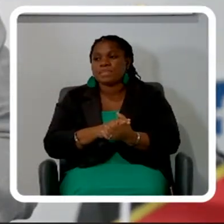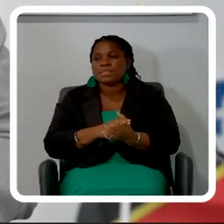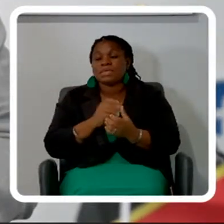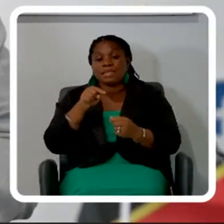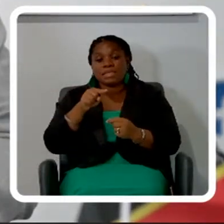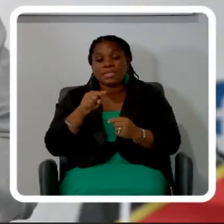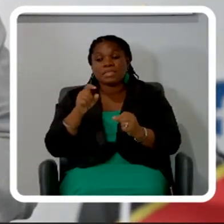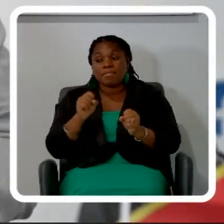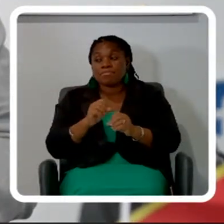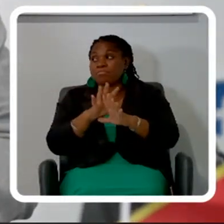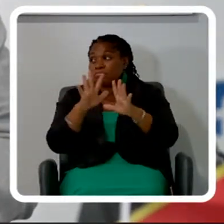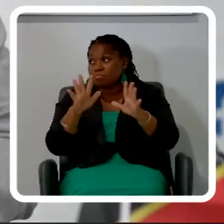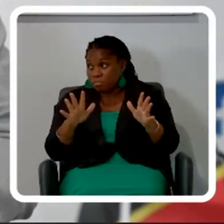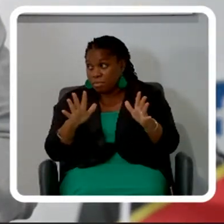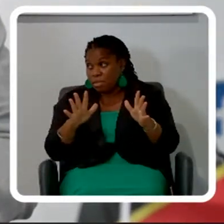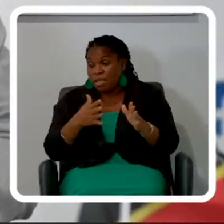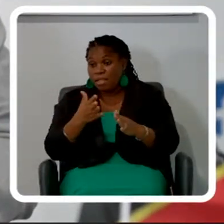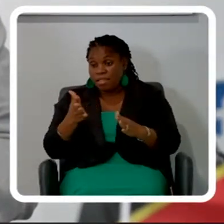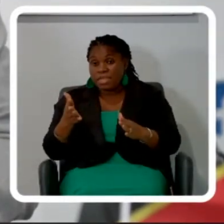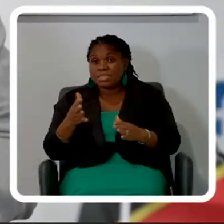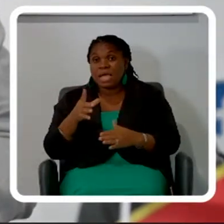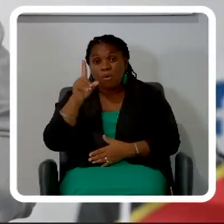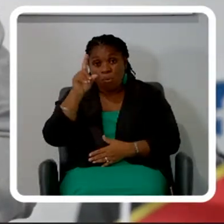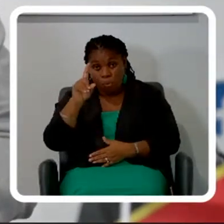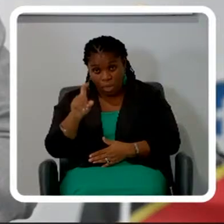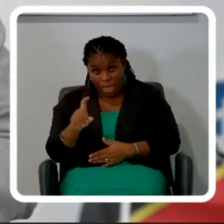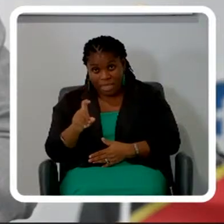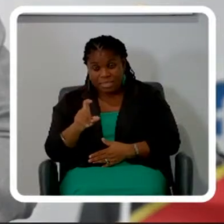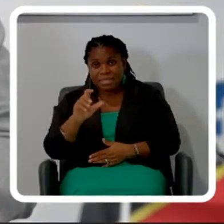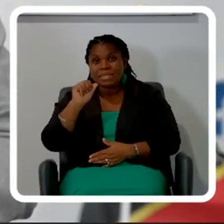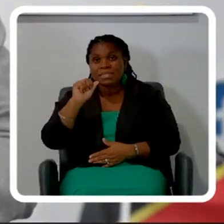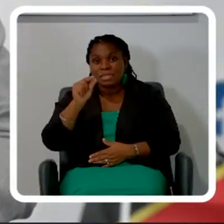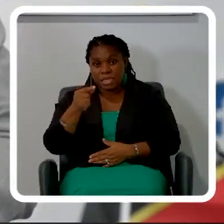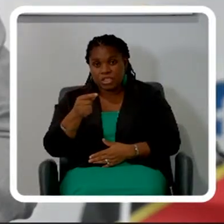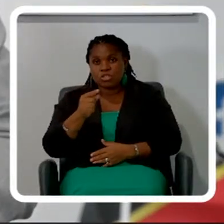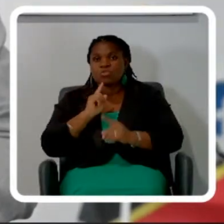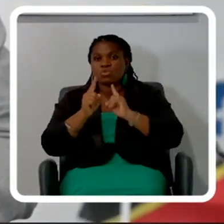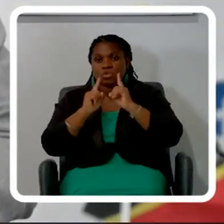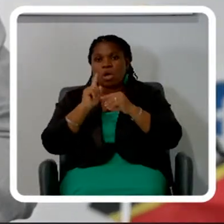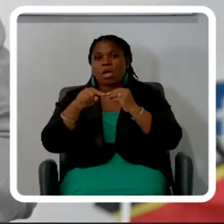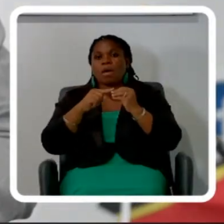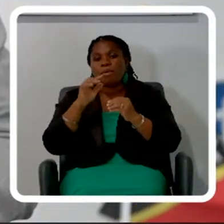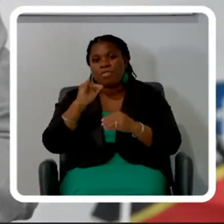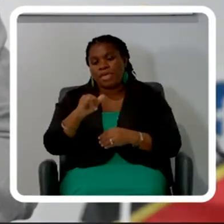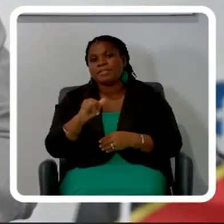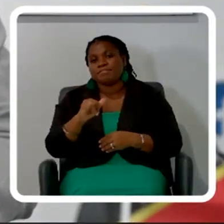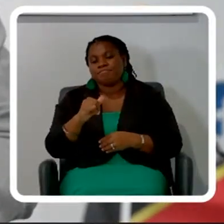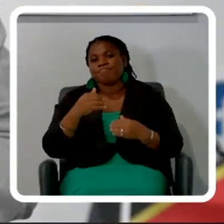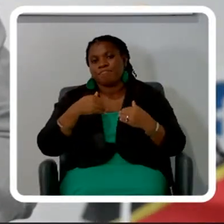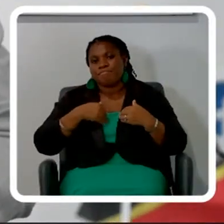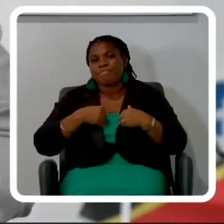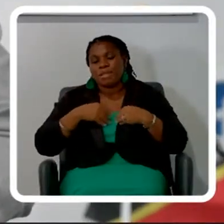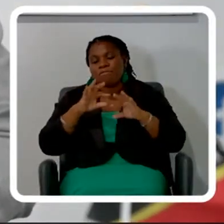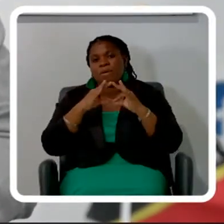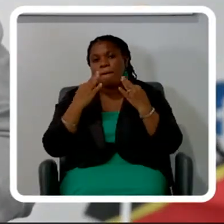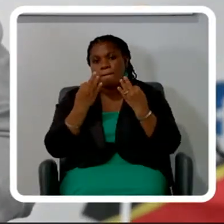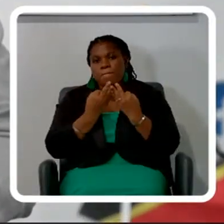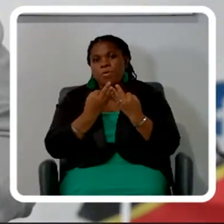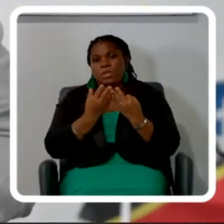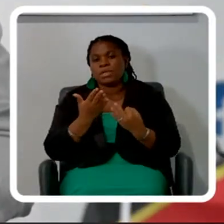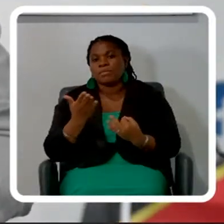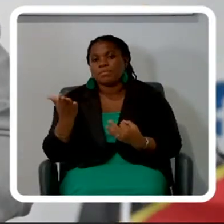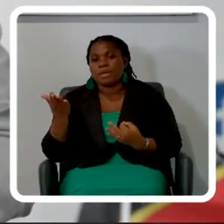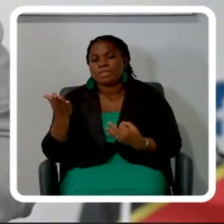the AG to give an update on this. There are some critical matters to give an update